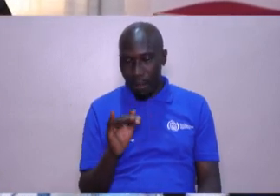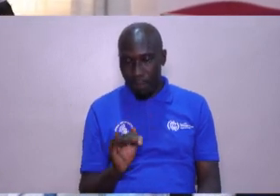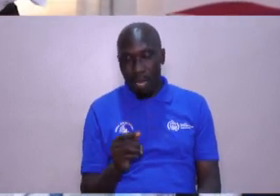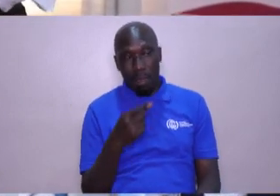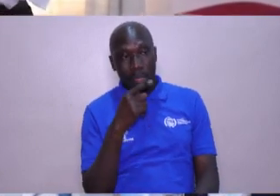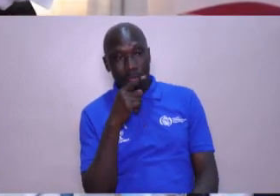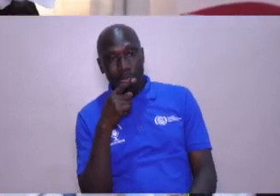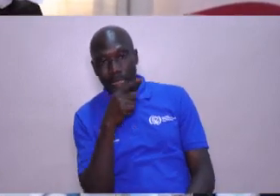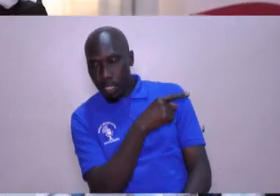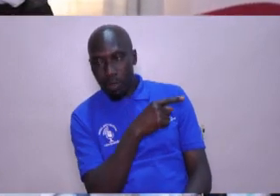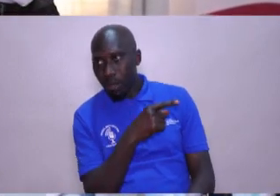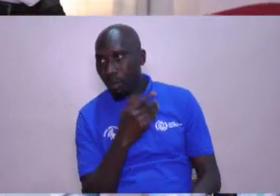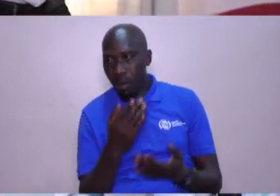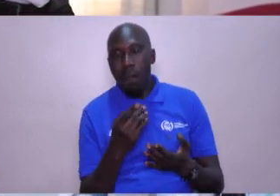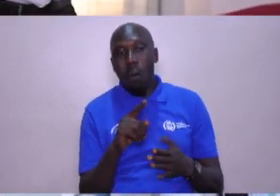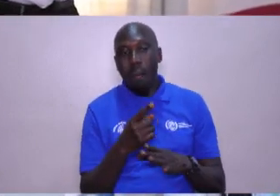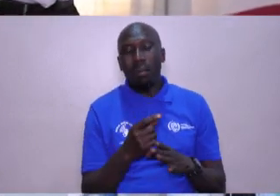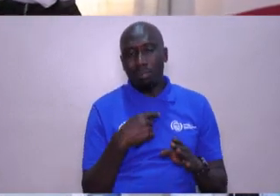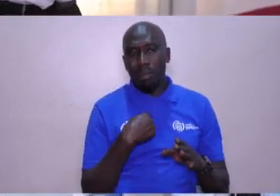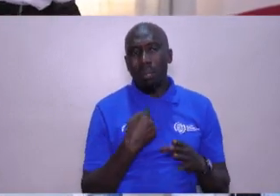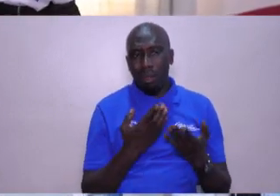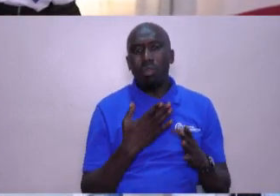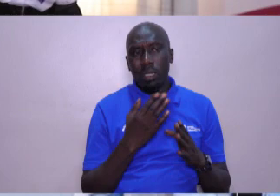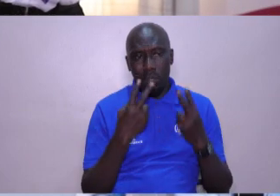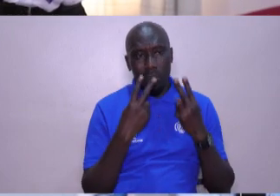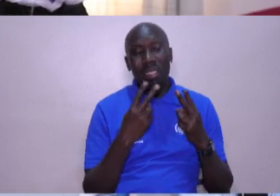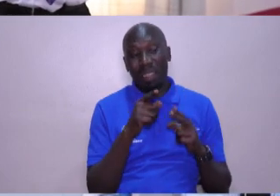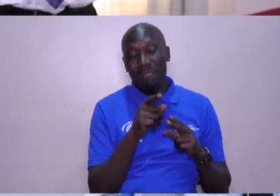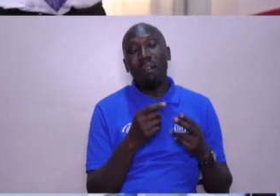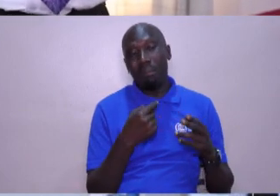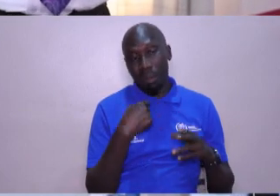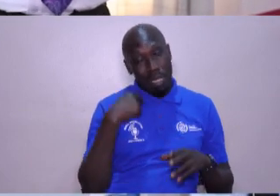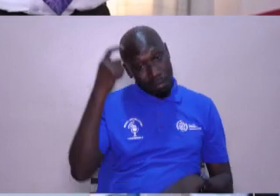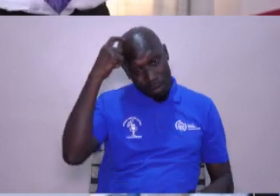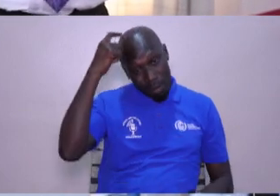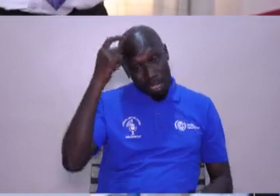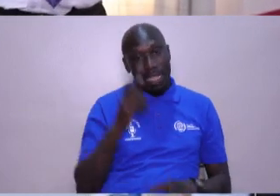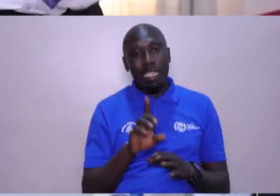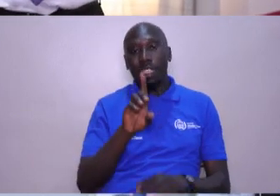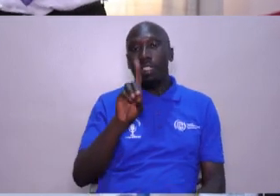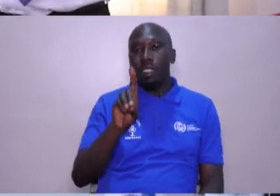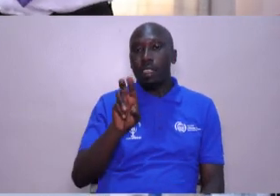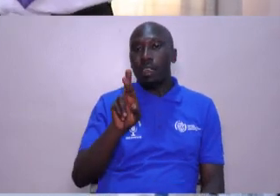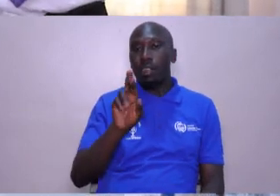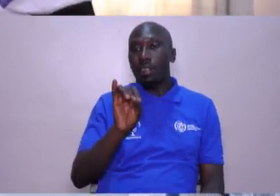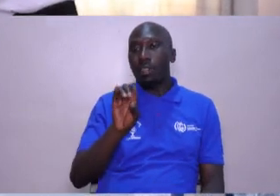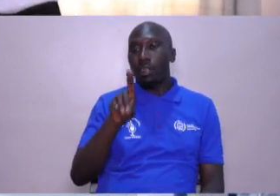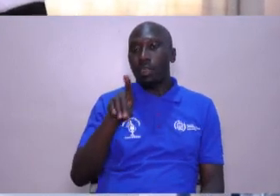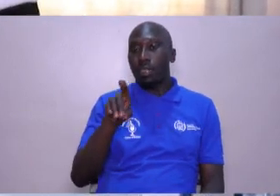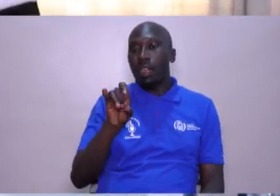This one, yes, that was the one I was actually looking. So that for me in my head, that's tricky.